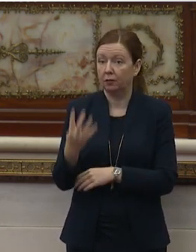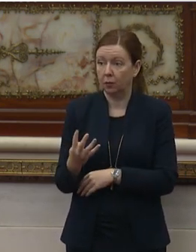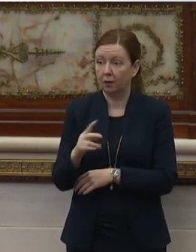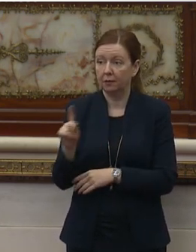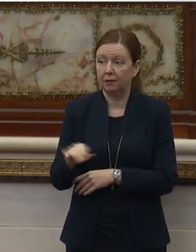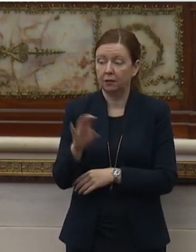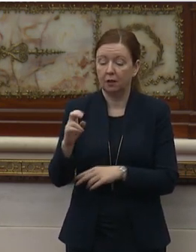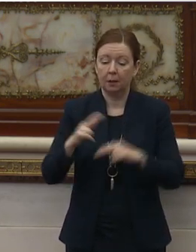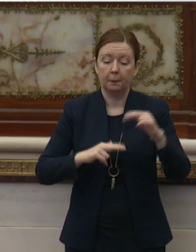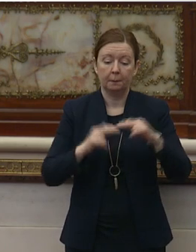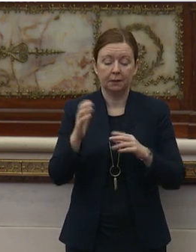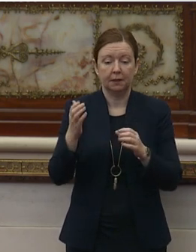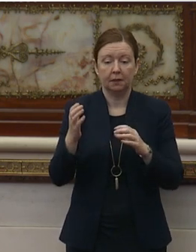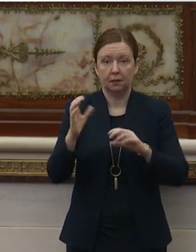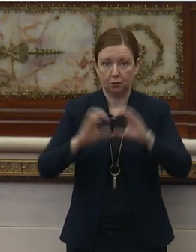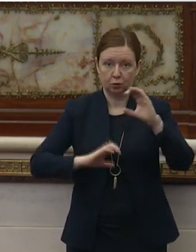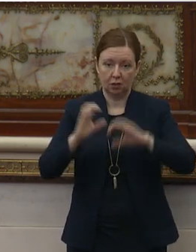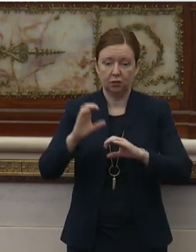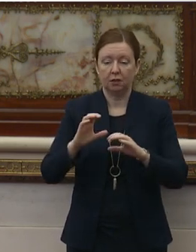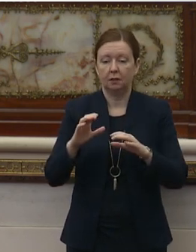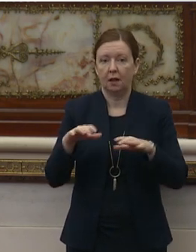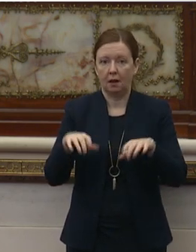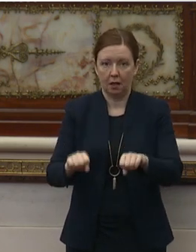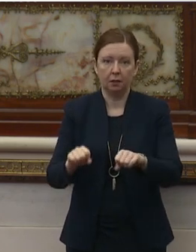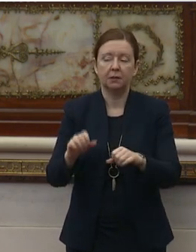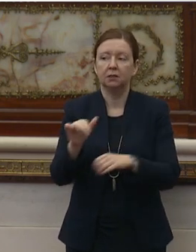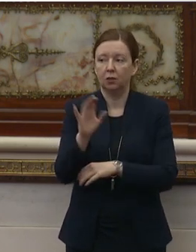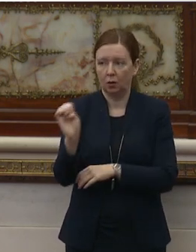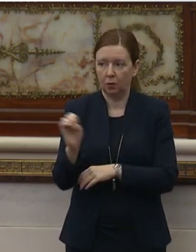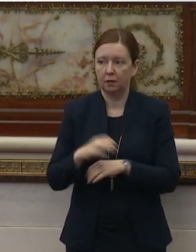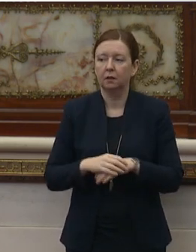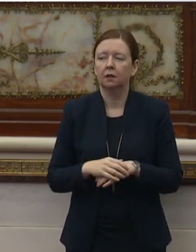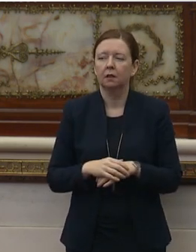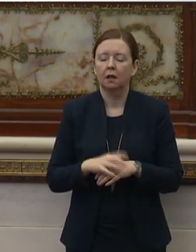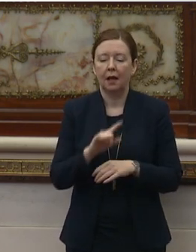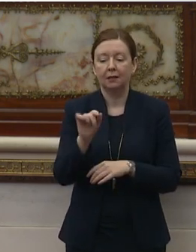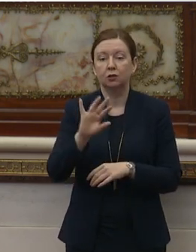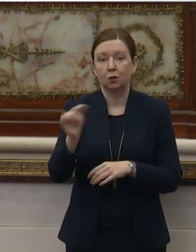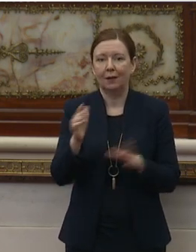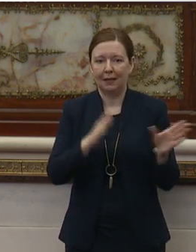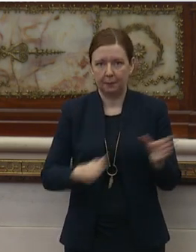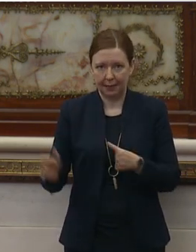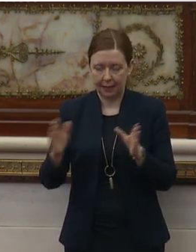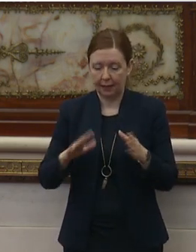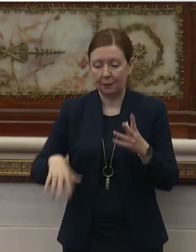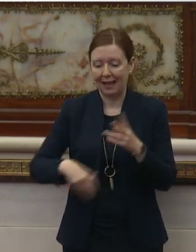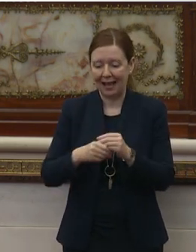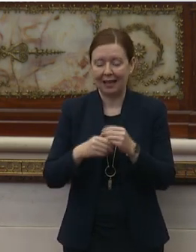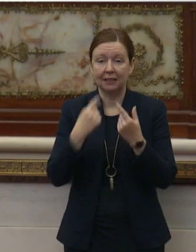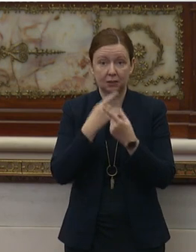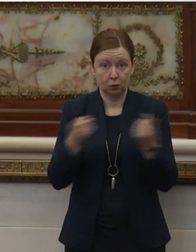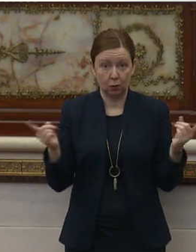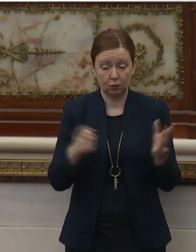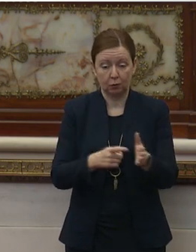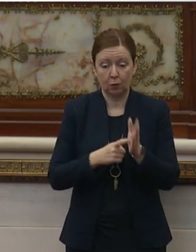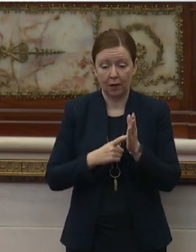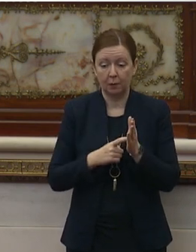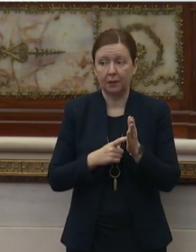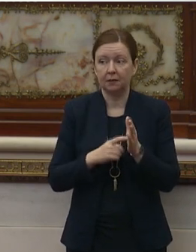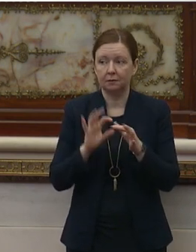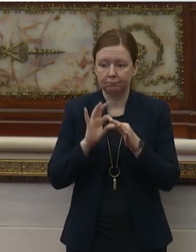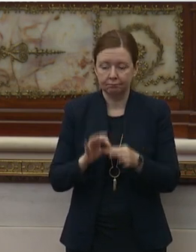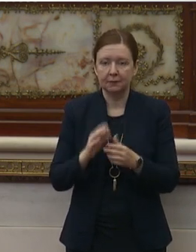The Building Construction and Occupancy Code, and Title 14 of the Philadelphia Code, entitled Zoning and Planning, by adding disclosure requirements with respect to